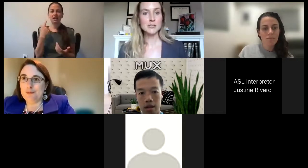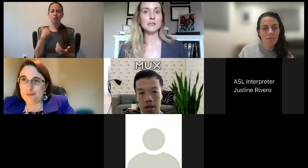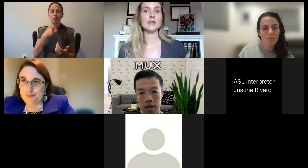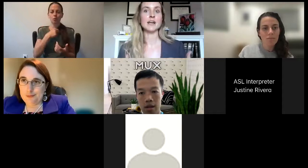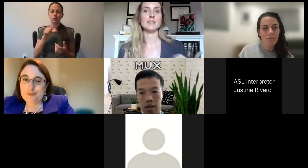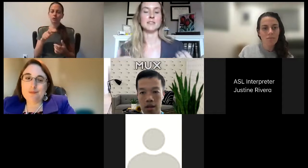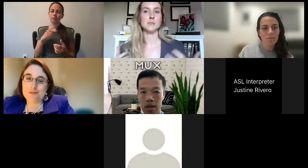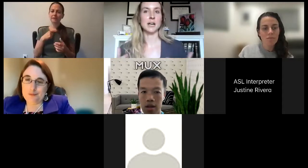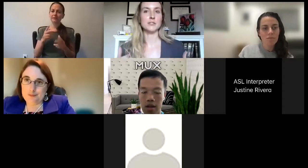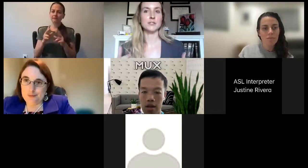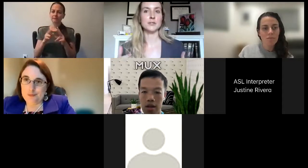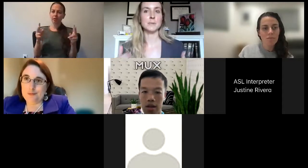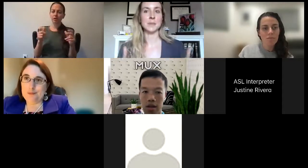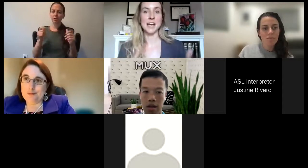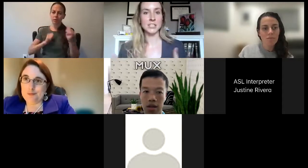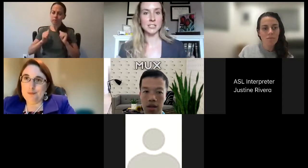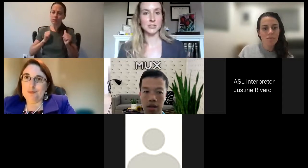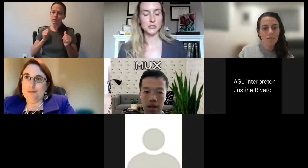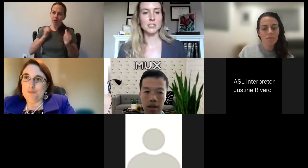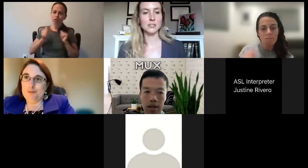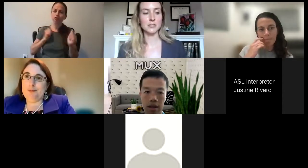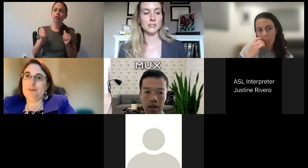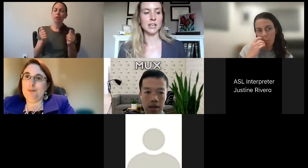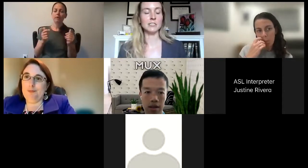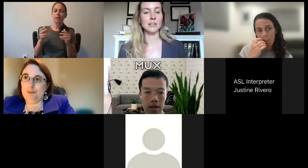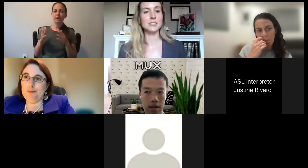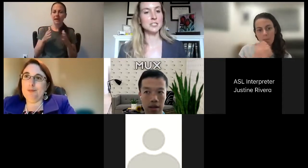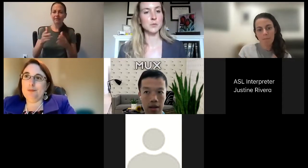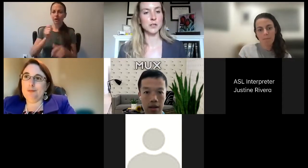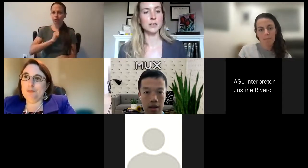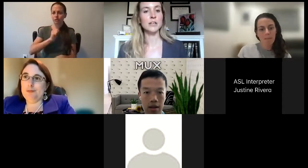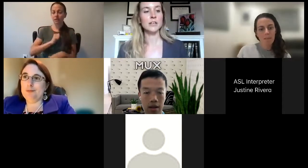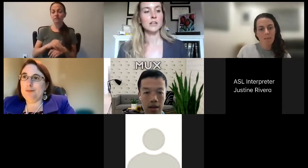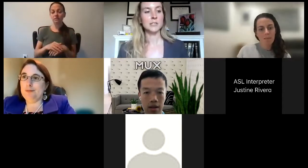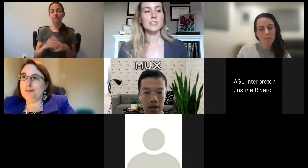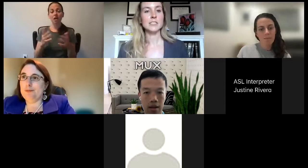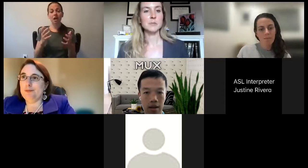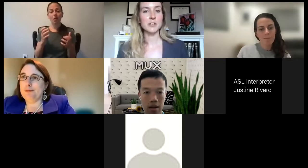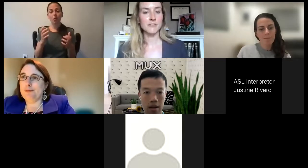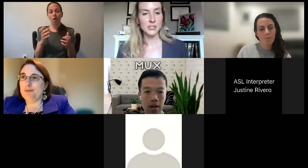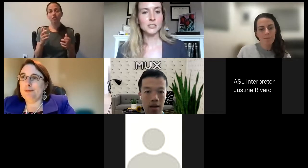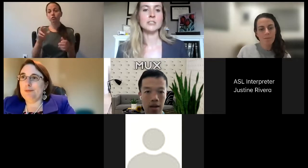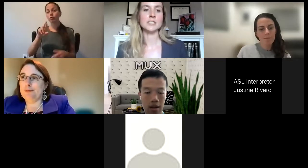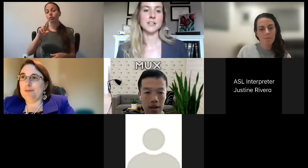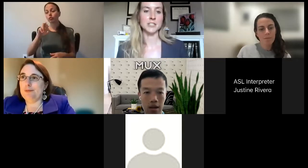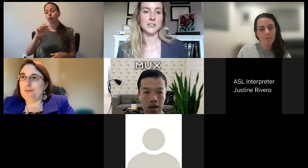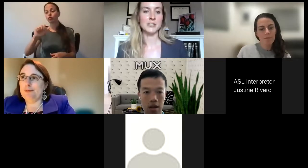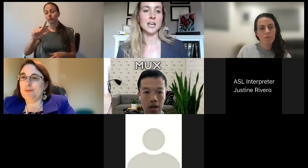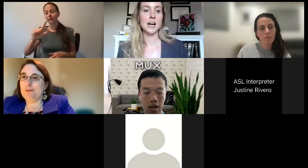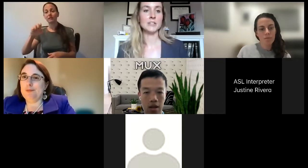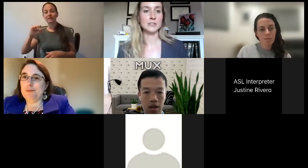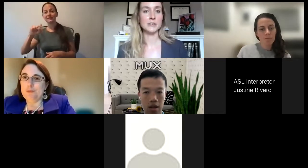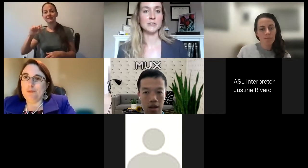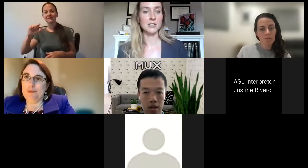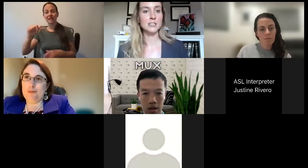as possible and empowered to navigate the journey on our own, I would love to see more real estate professionals and